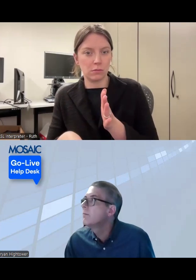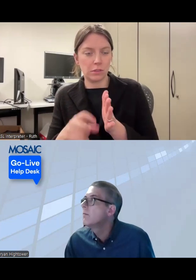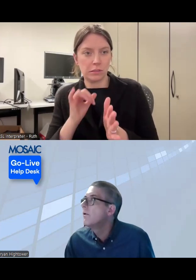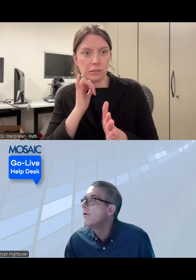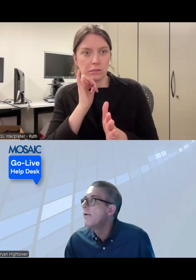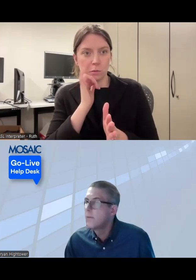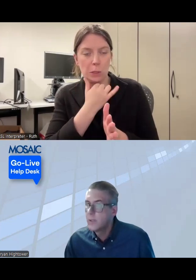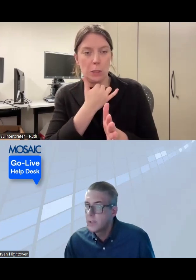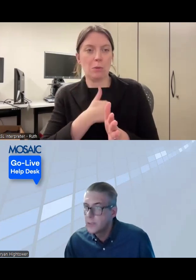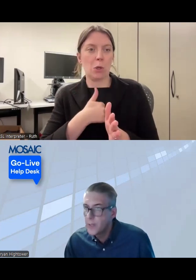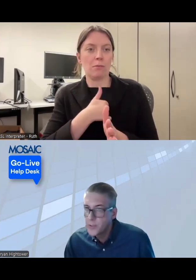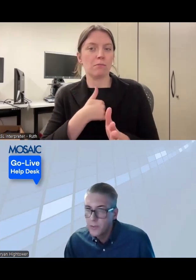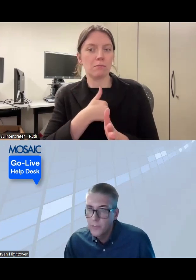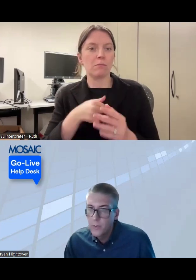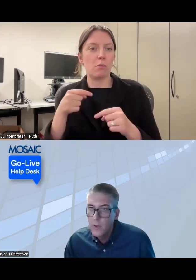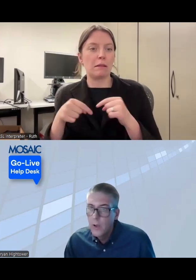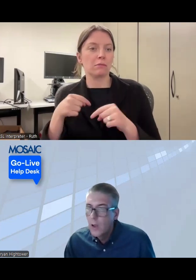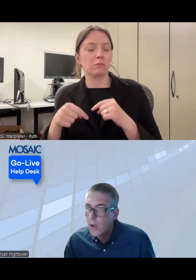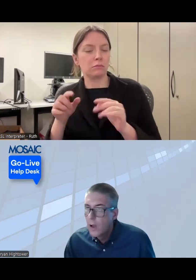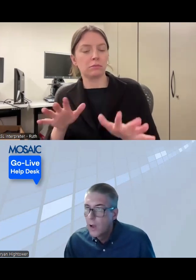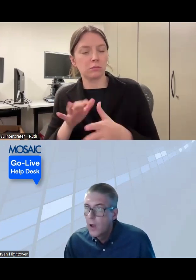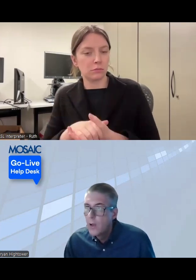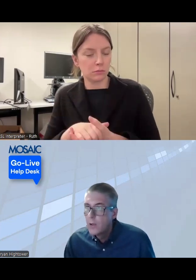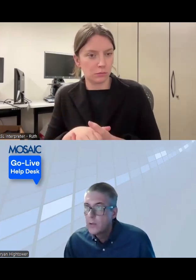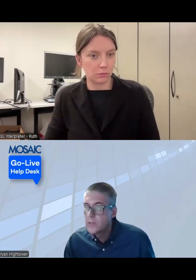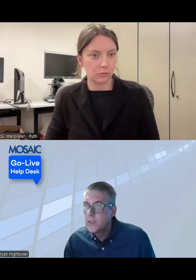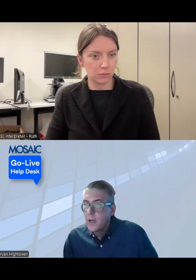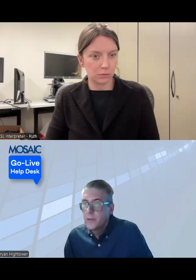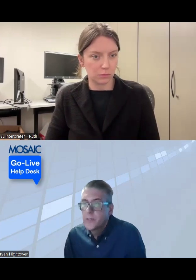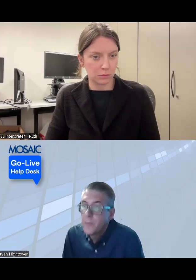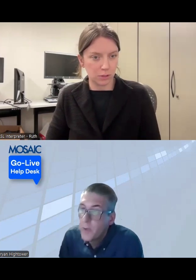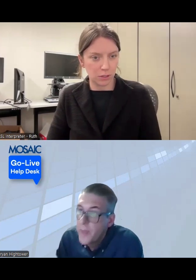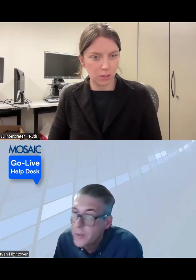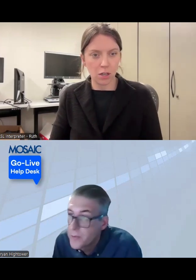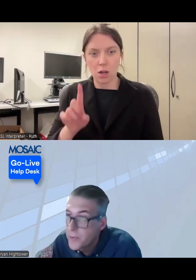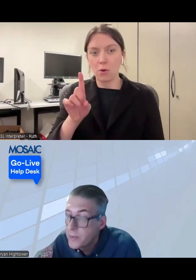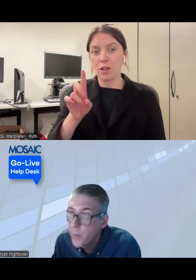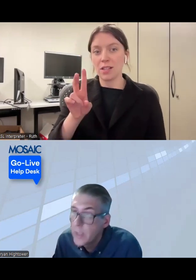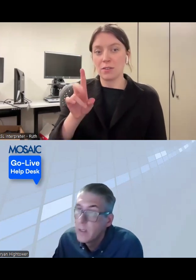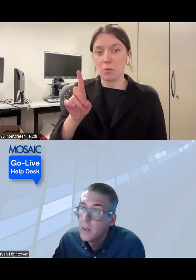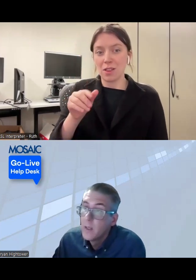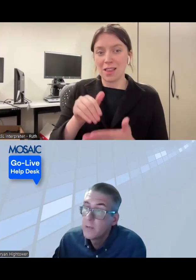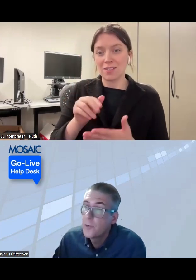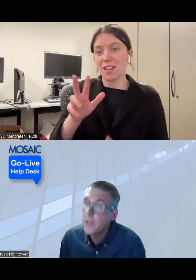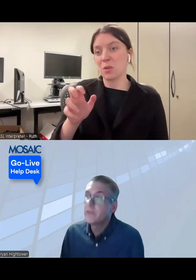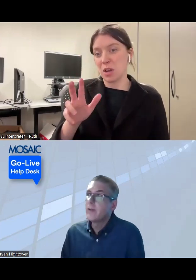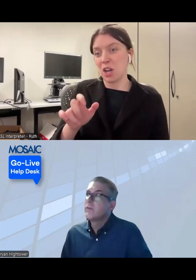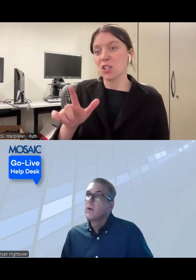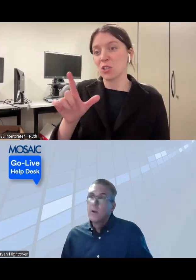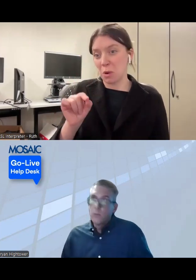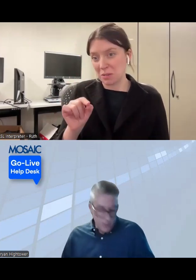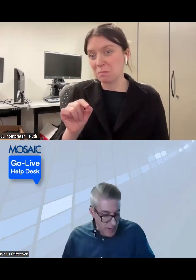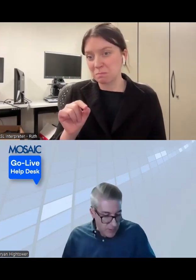sorry. Clicked where I shouldn't have. You can see 171,320 and 48